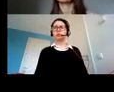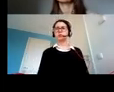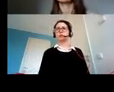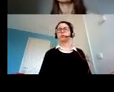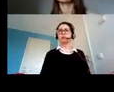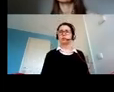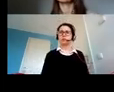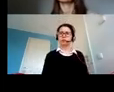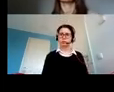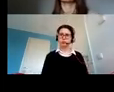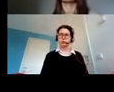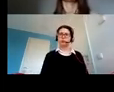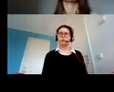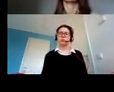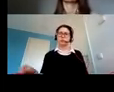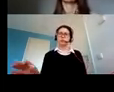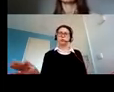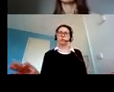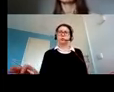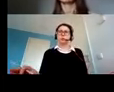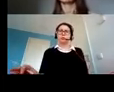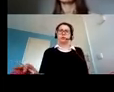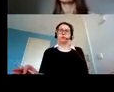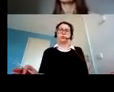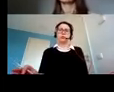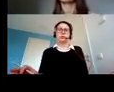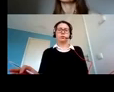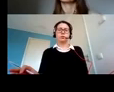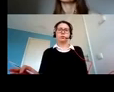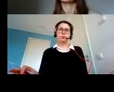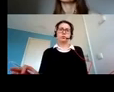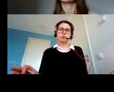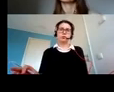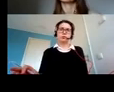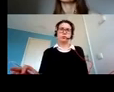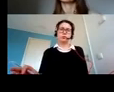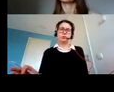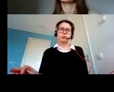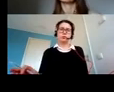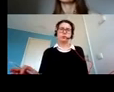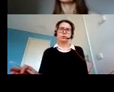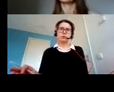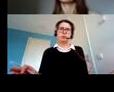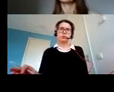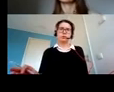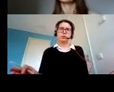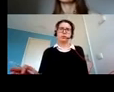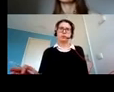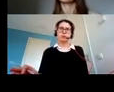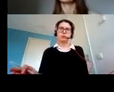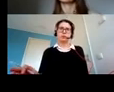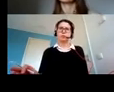decree has significant strengths, but it also has some